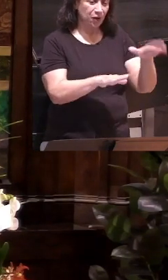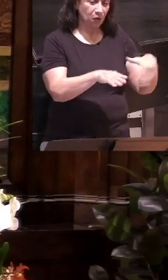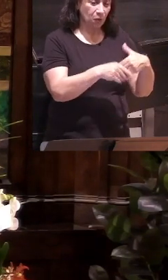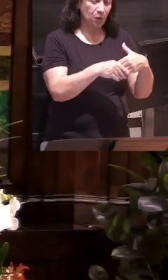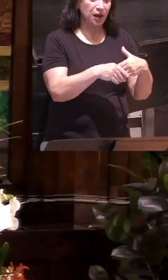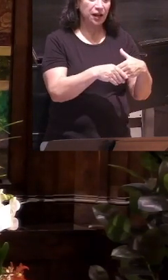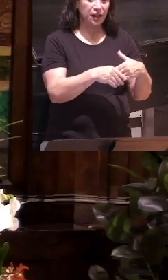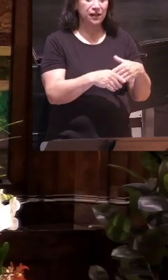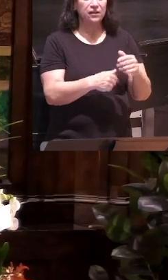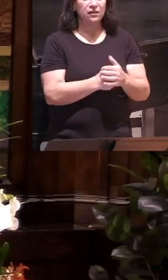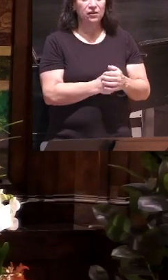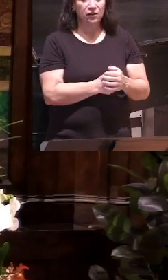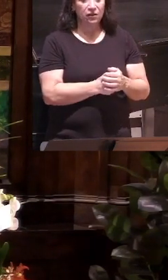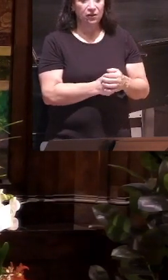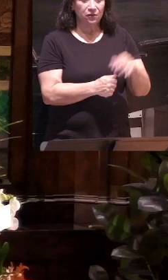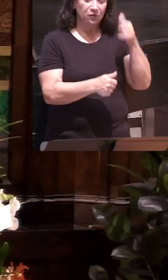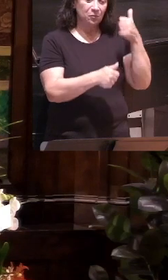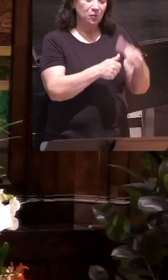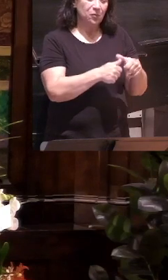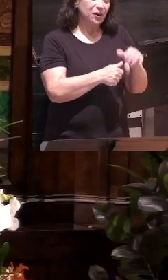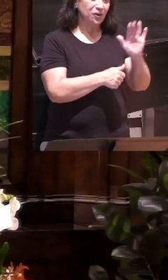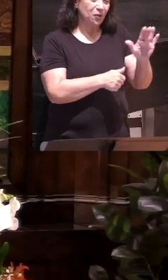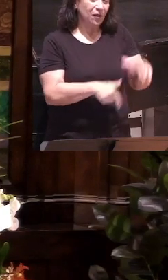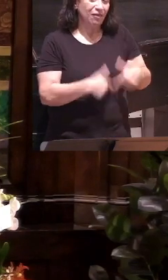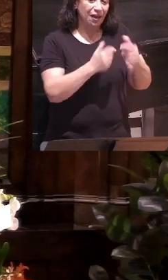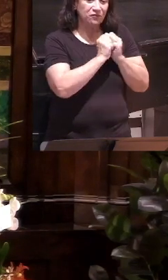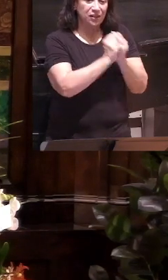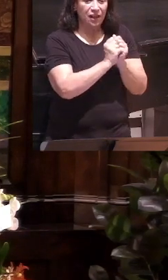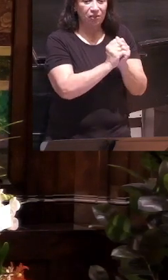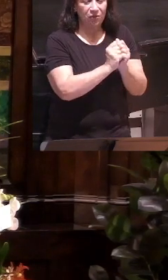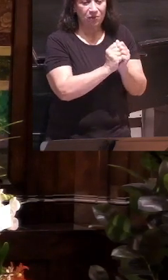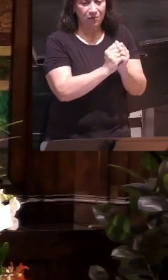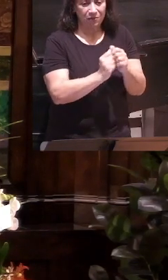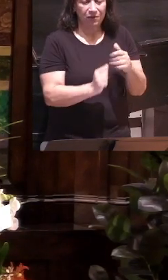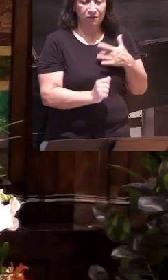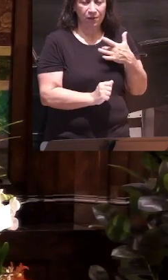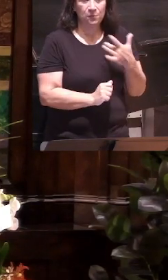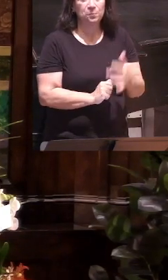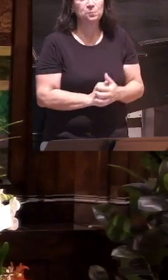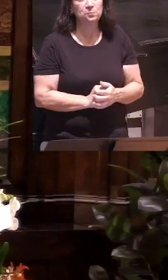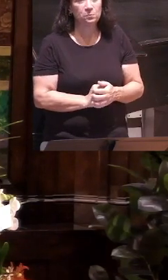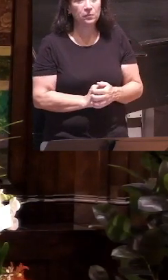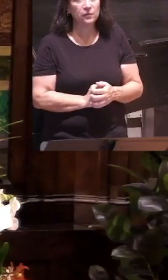a harbinger of your life together, I believe.